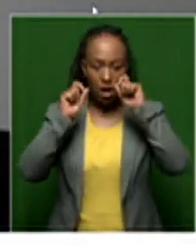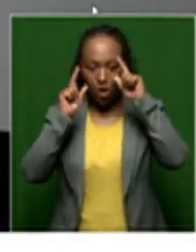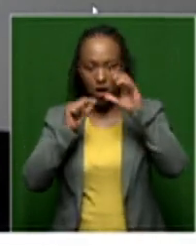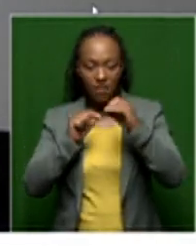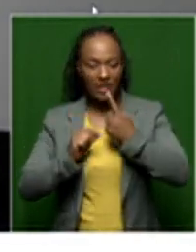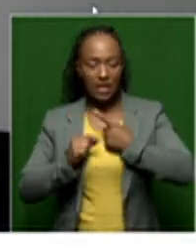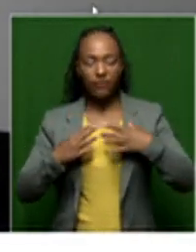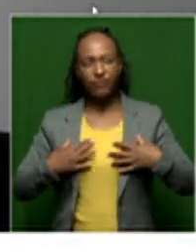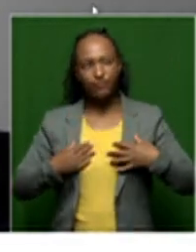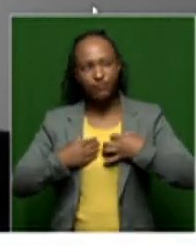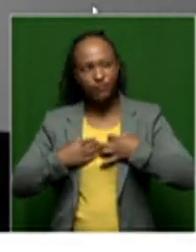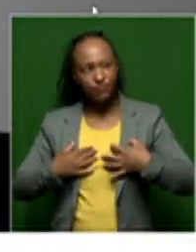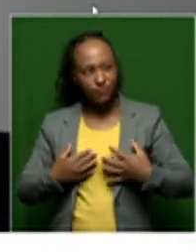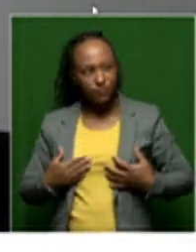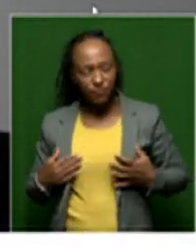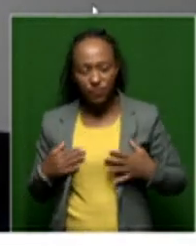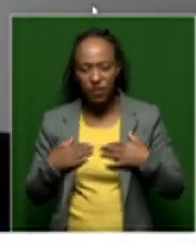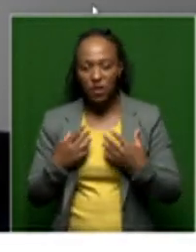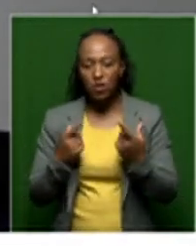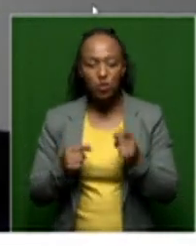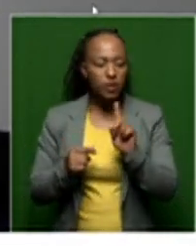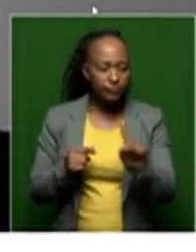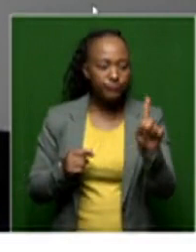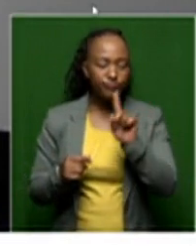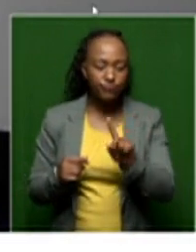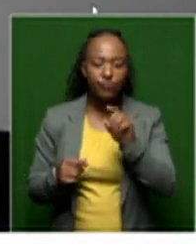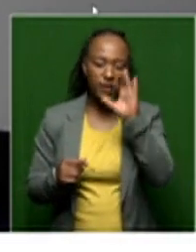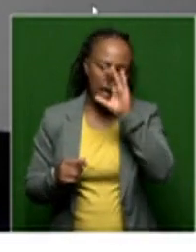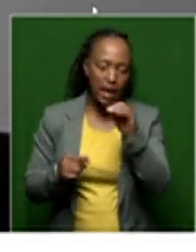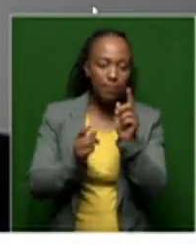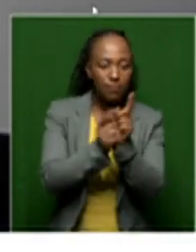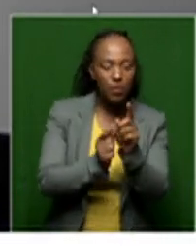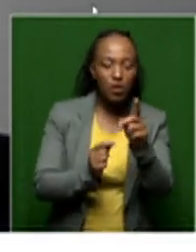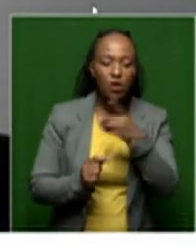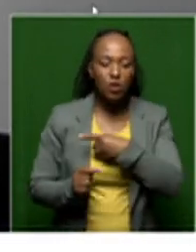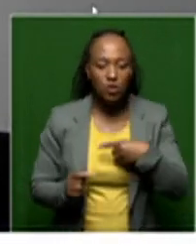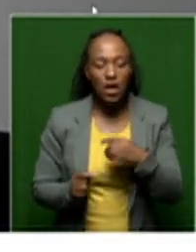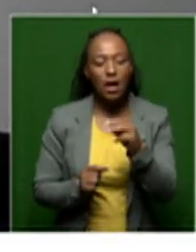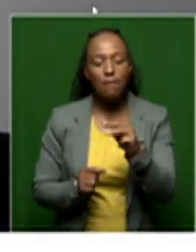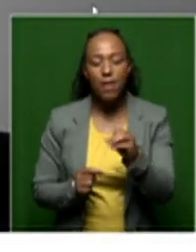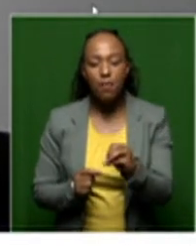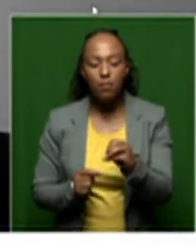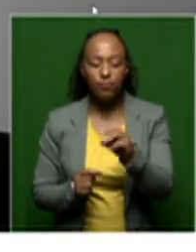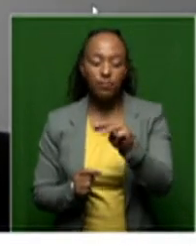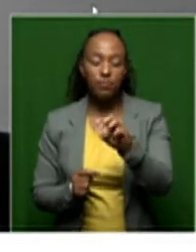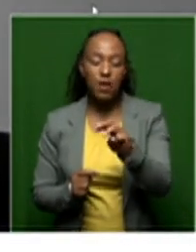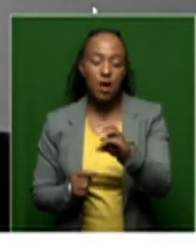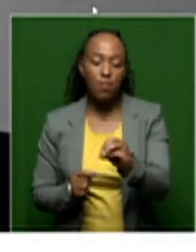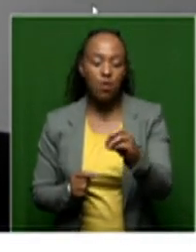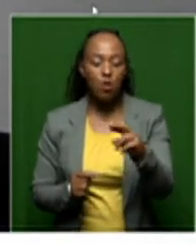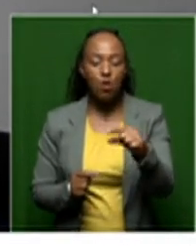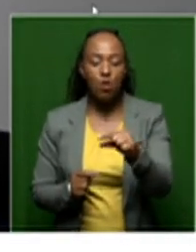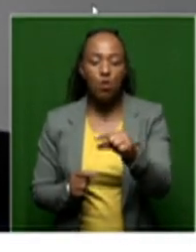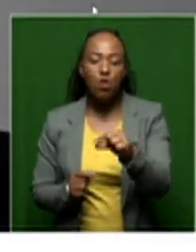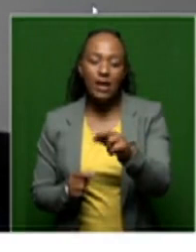do your self-screenings more regularly, go for more regular checkups, have your mammograms more often, things like that, to be able to minimize the